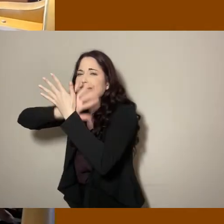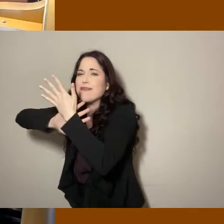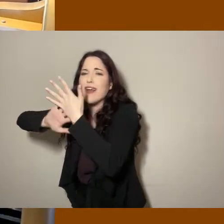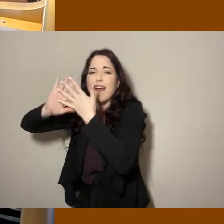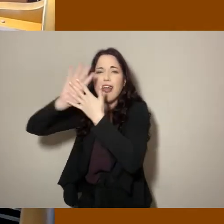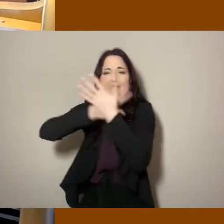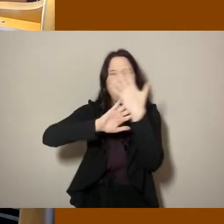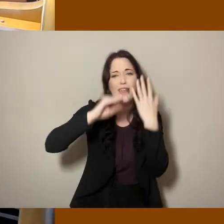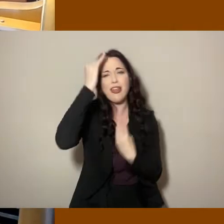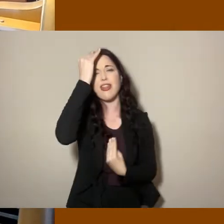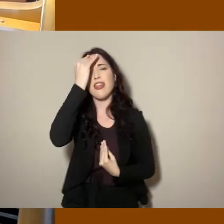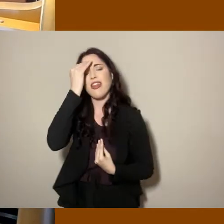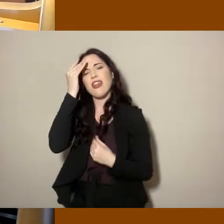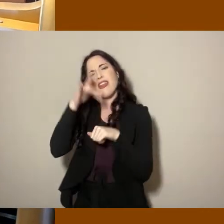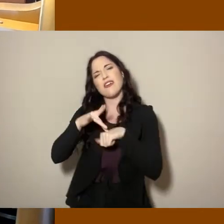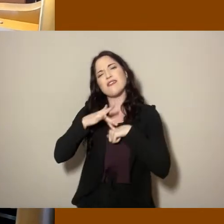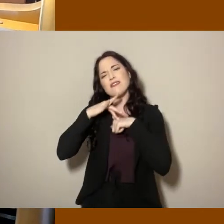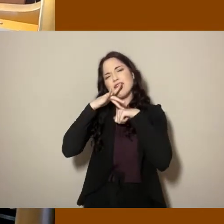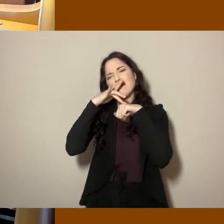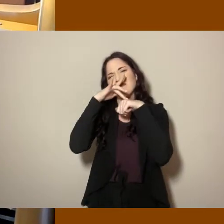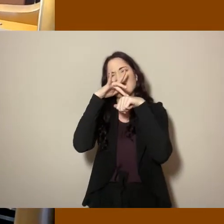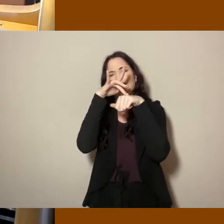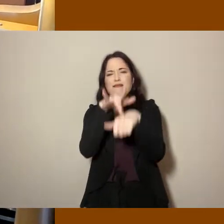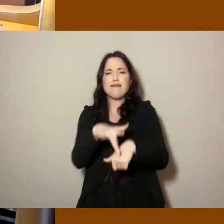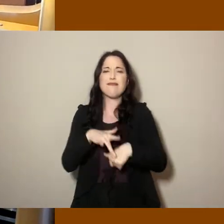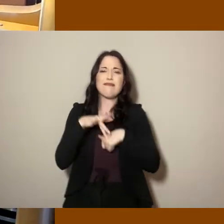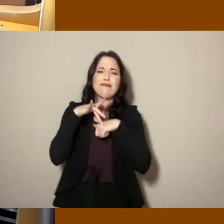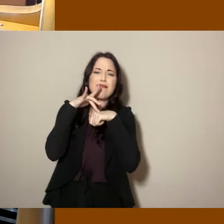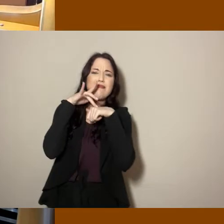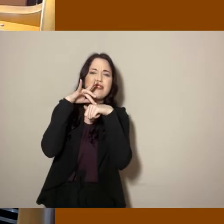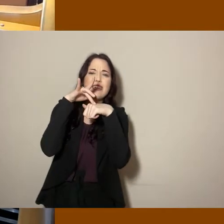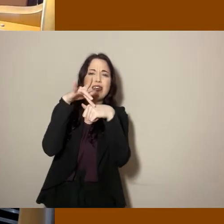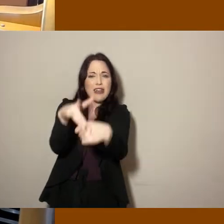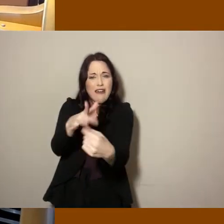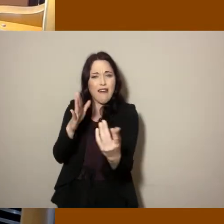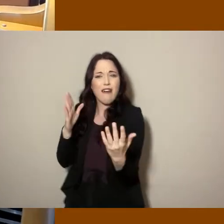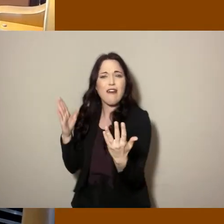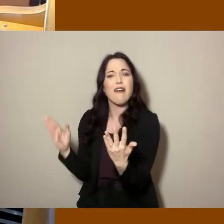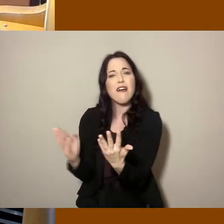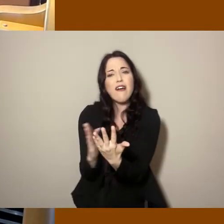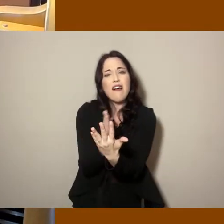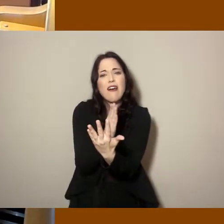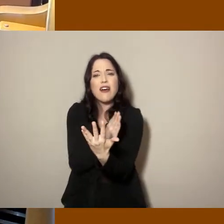fantasy that blinded me